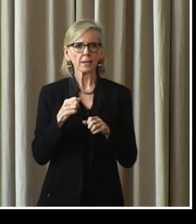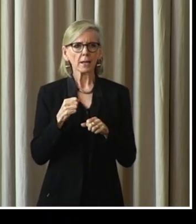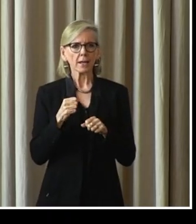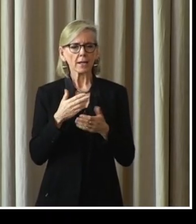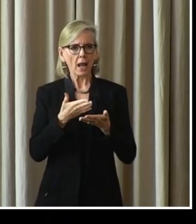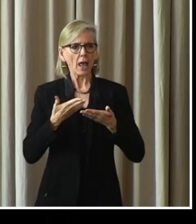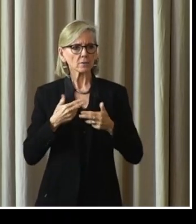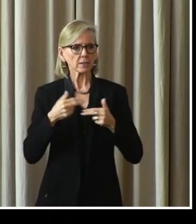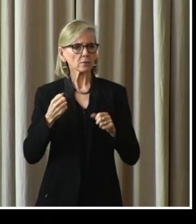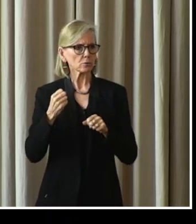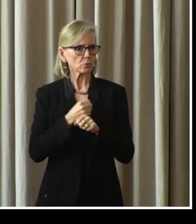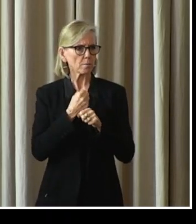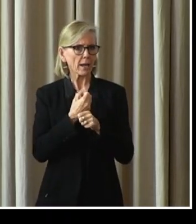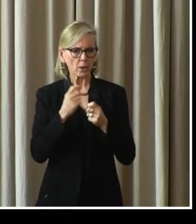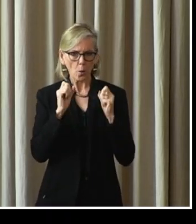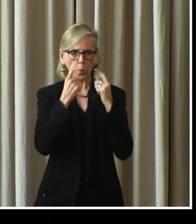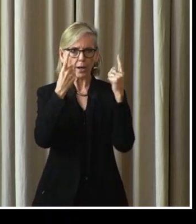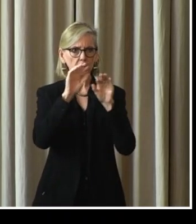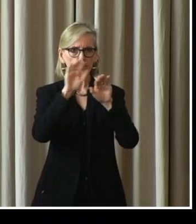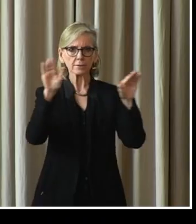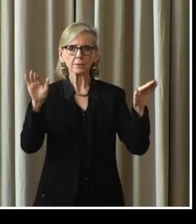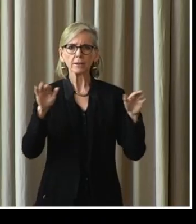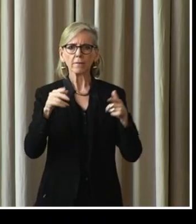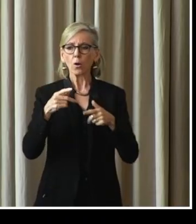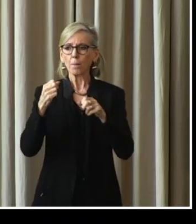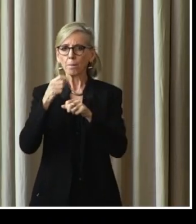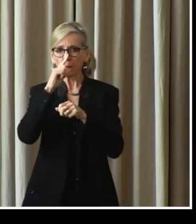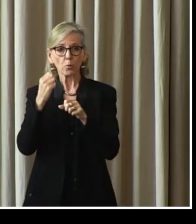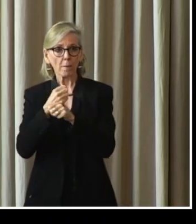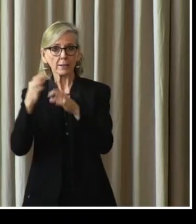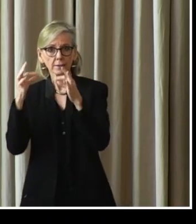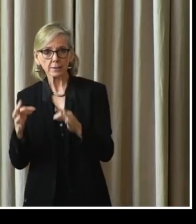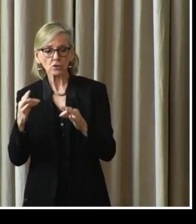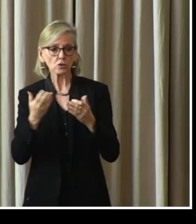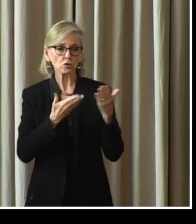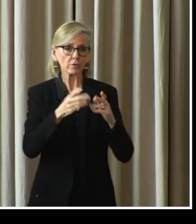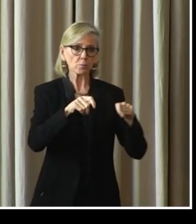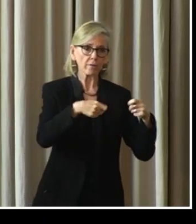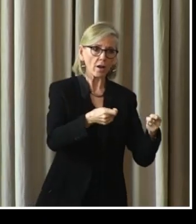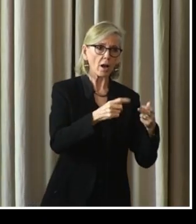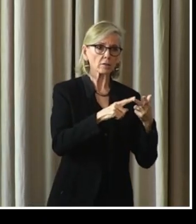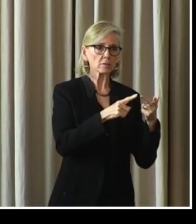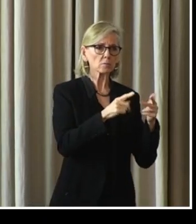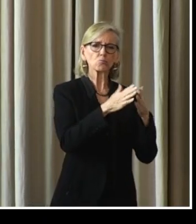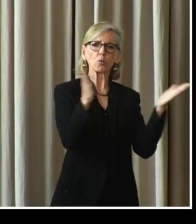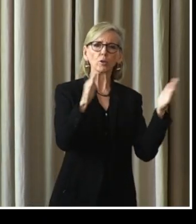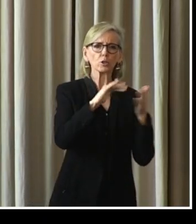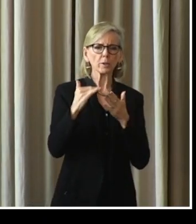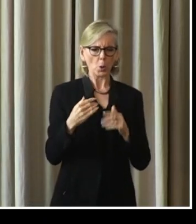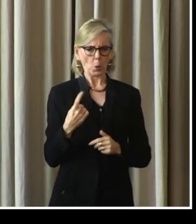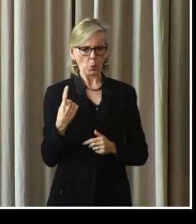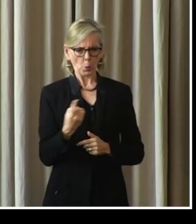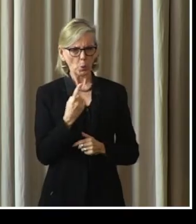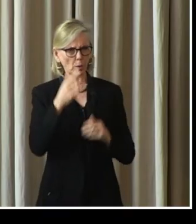awareness amongst decision makers, service providers and the broader community of who mental health carers are, what they